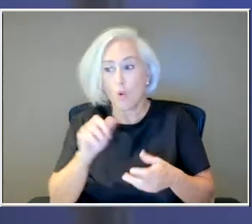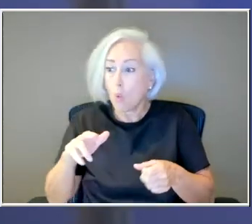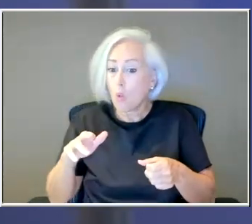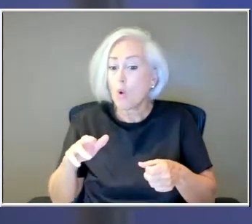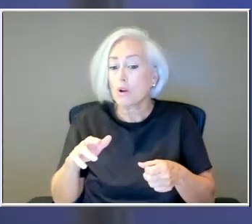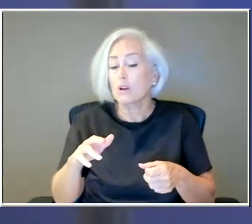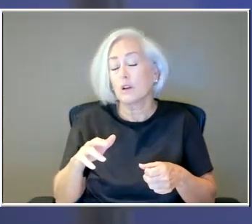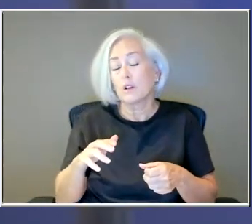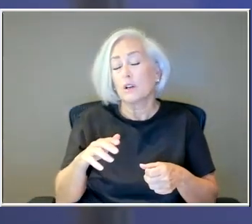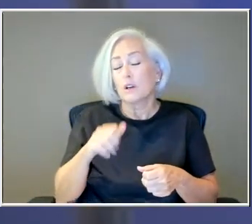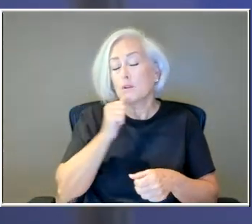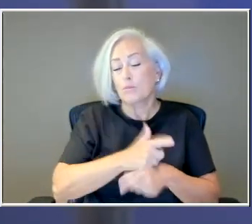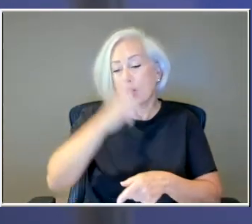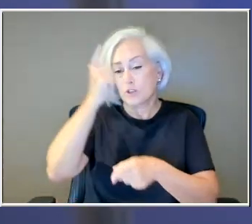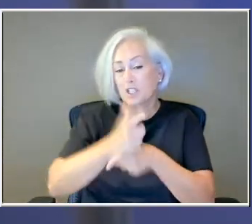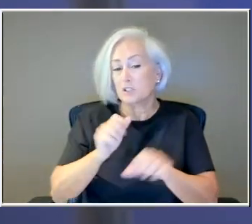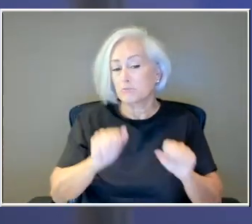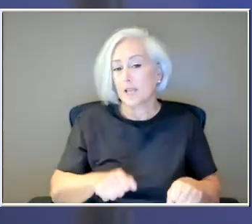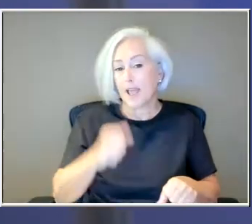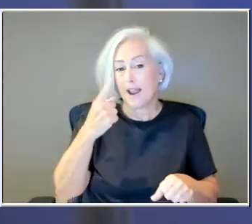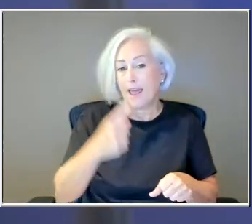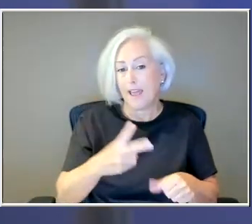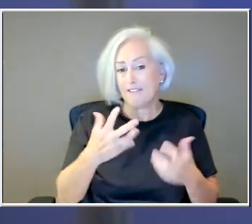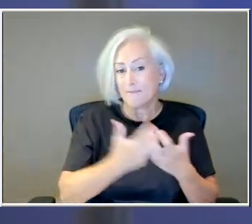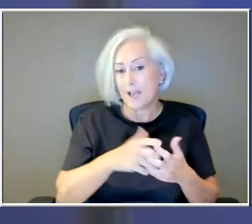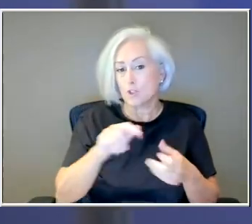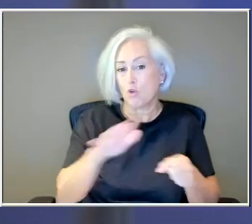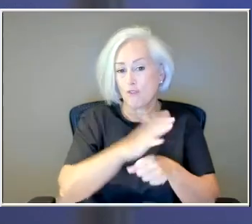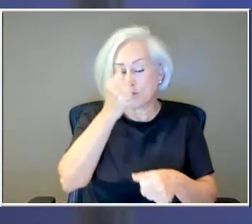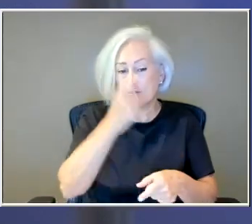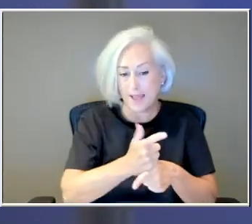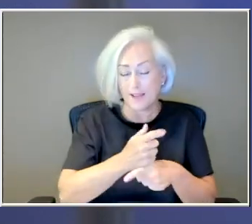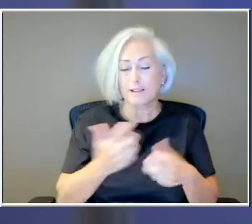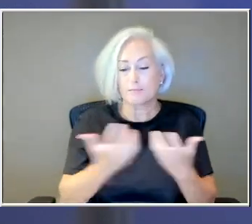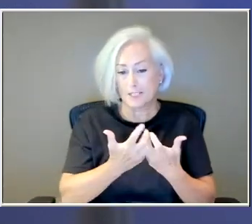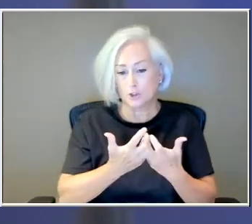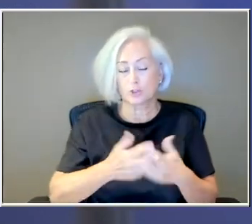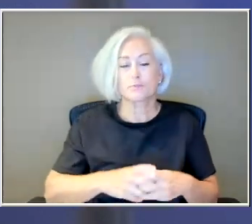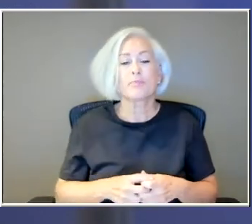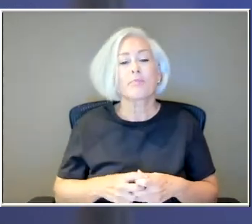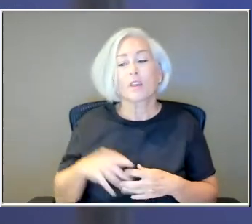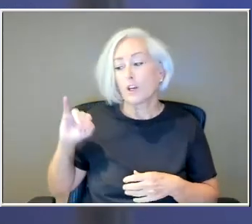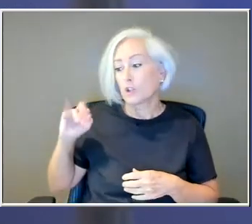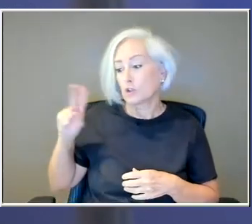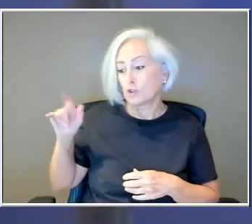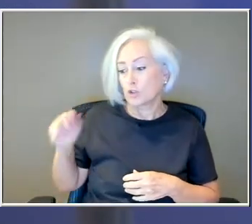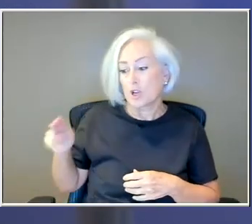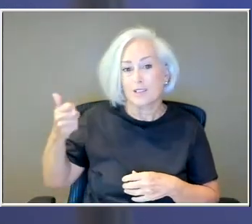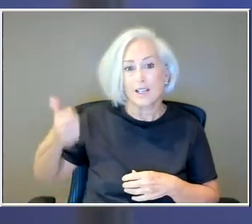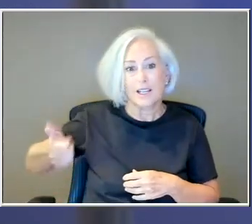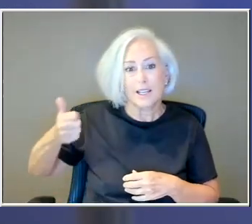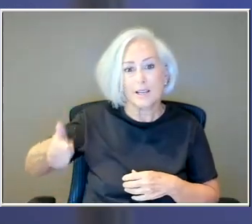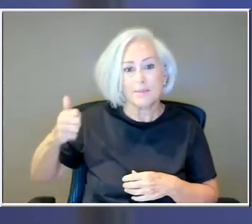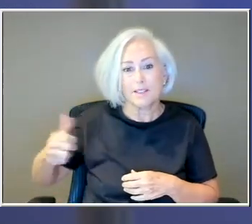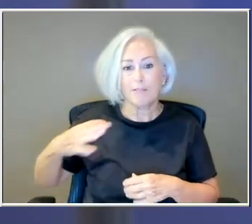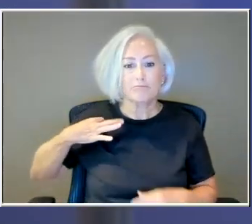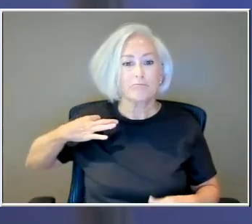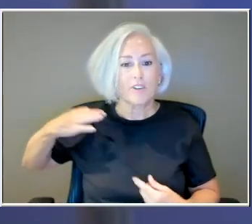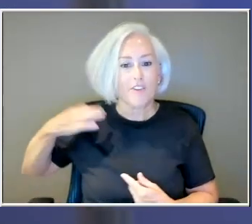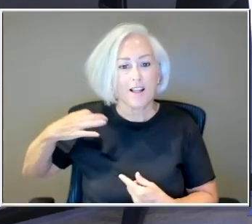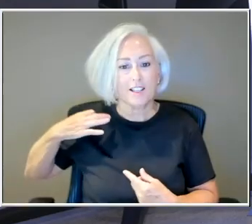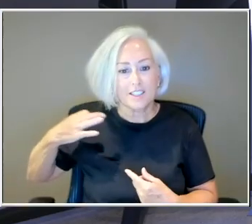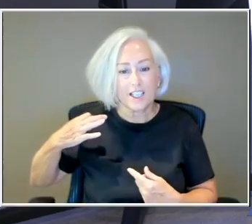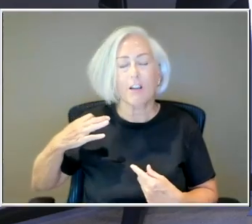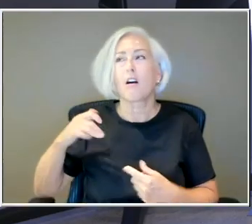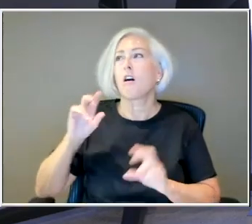the unrelated donor volunteer like Justin, 20 million strong, who could be our donor. So you're saying we've